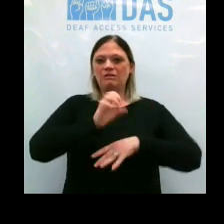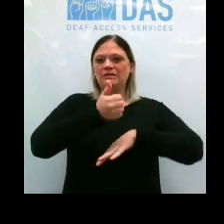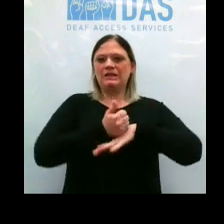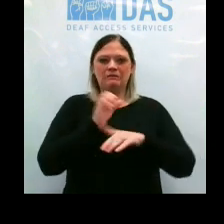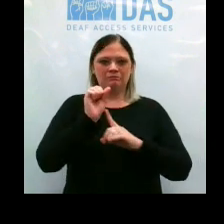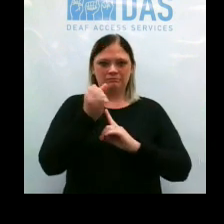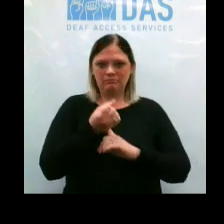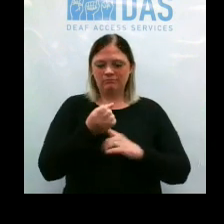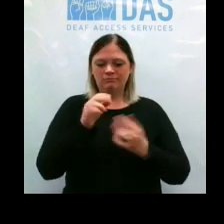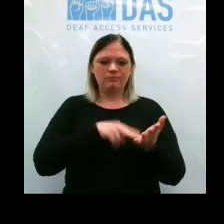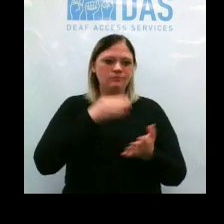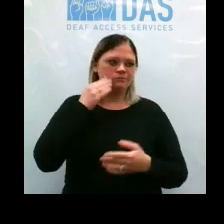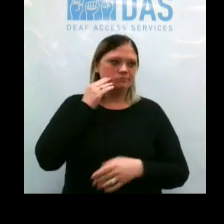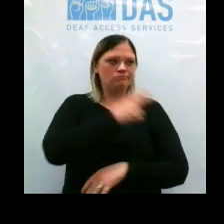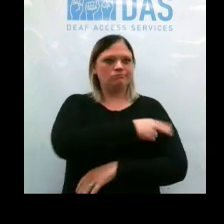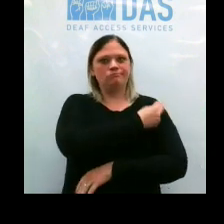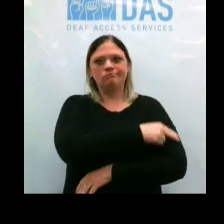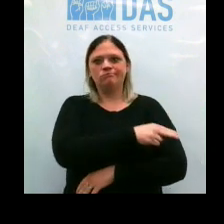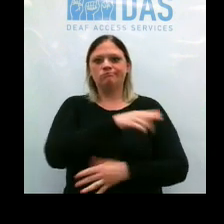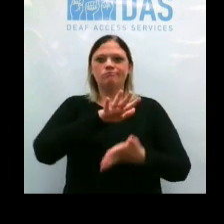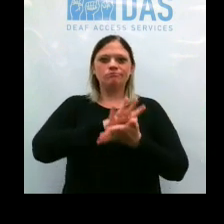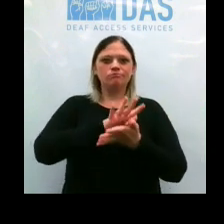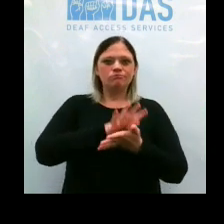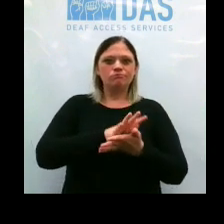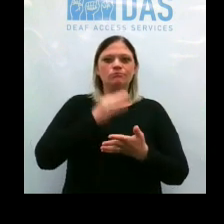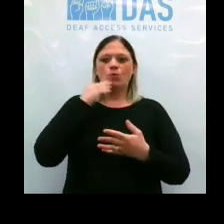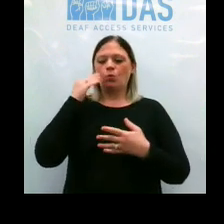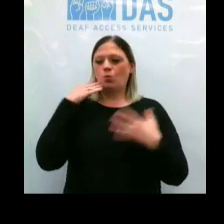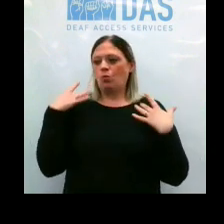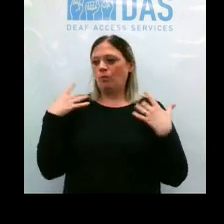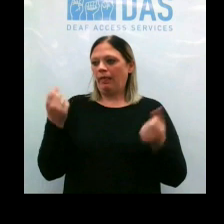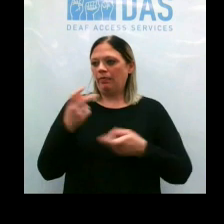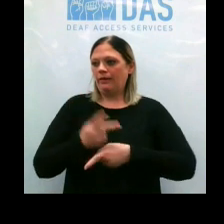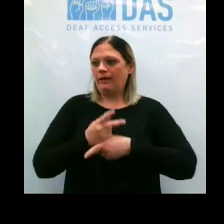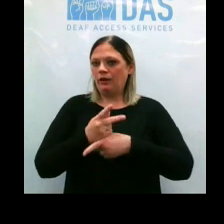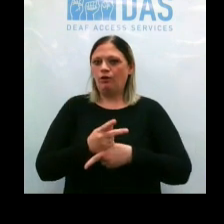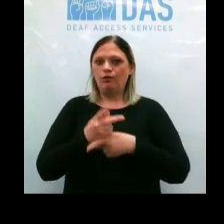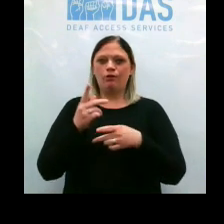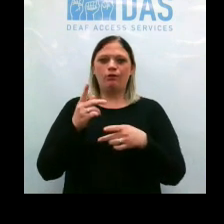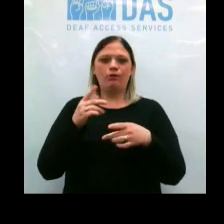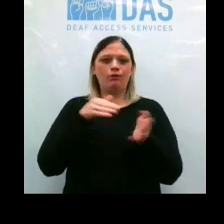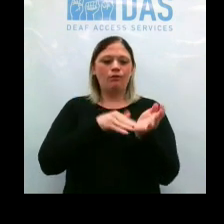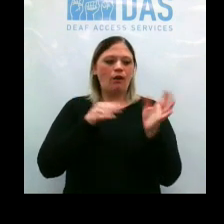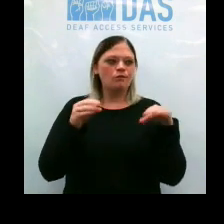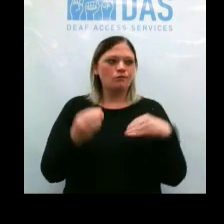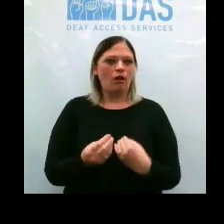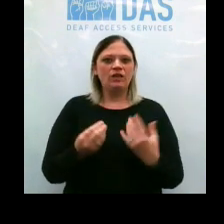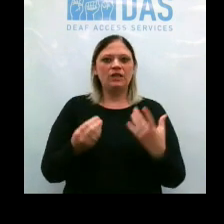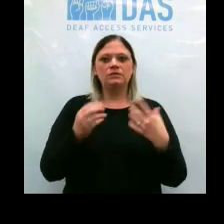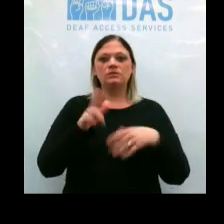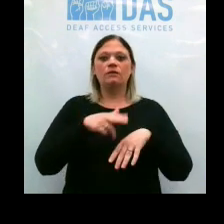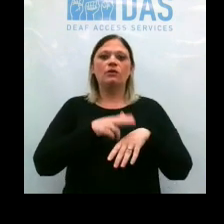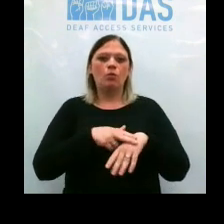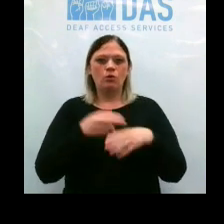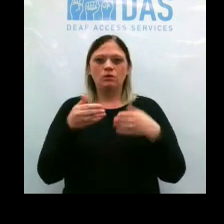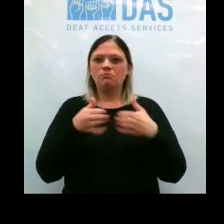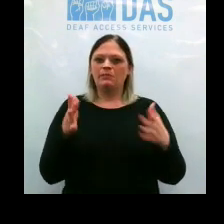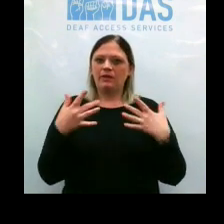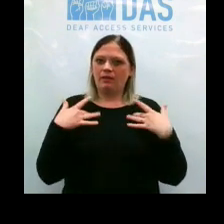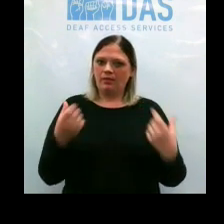whether they're nursing homes, hospitals, schools, home health care locations, doctor's offices, of course, our public